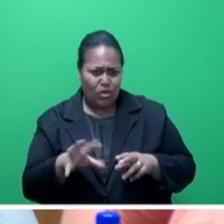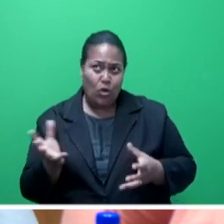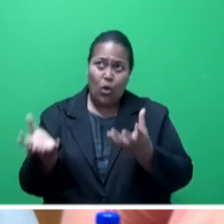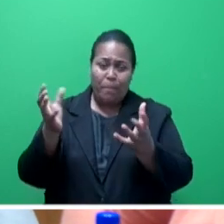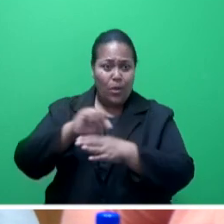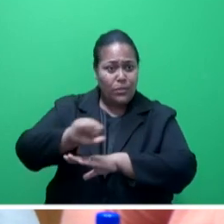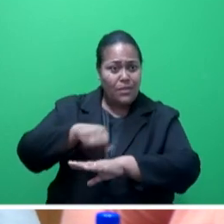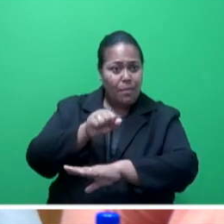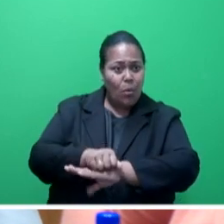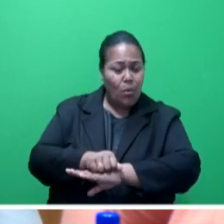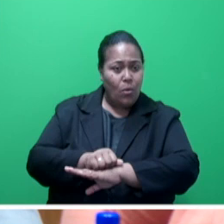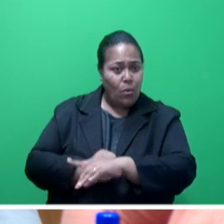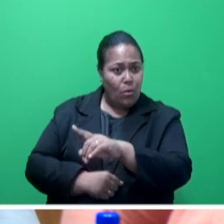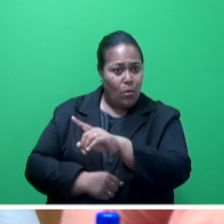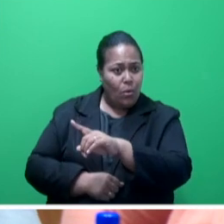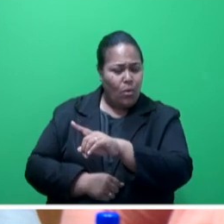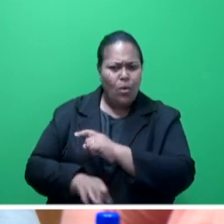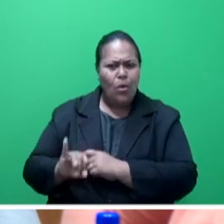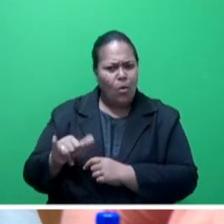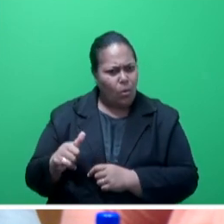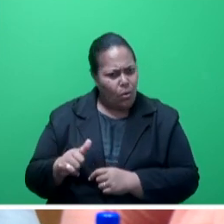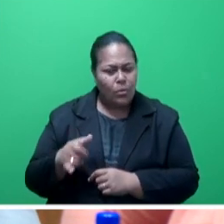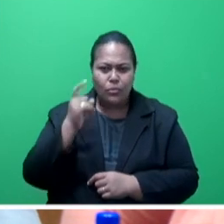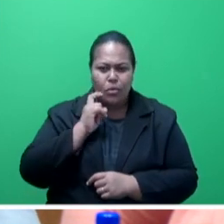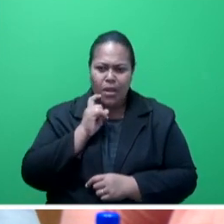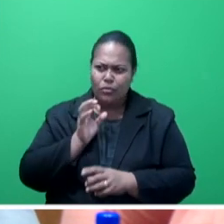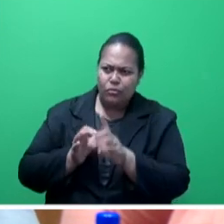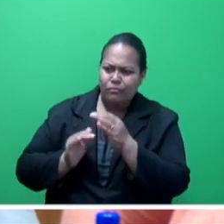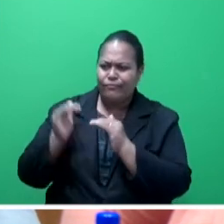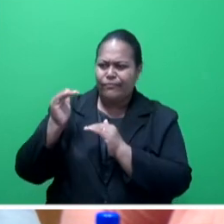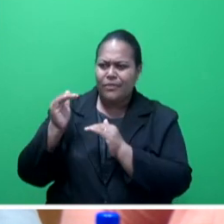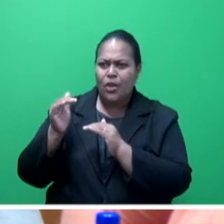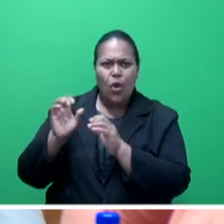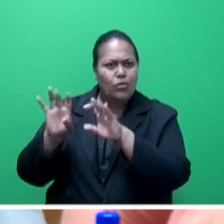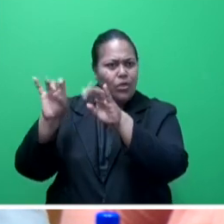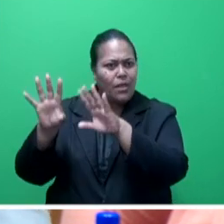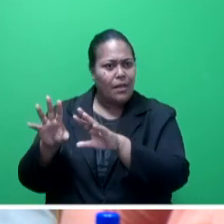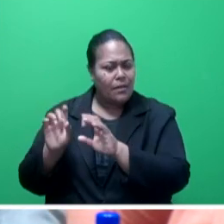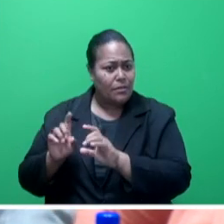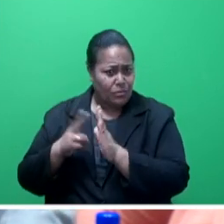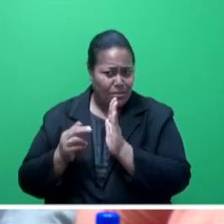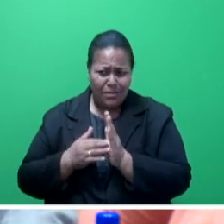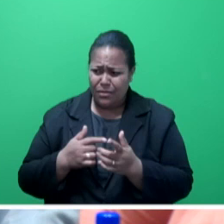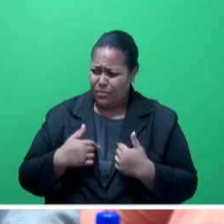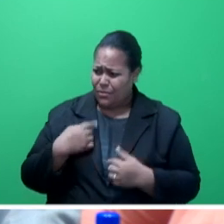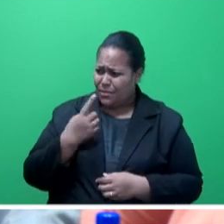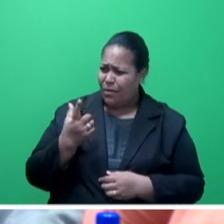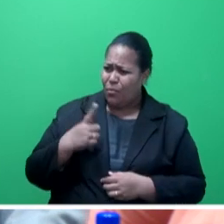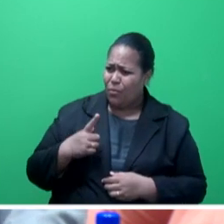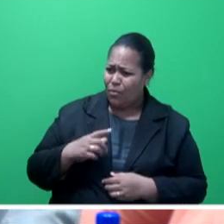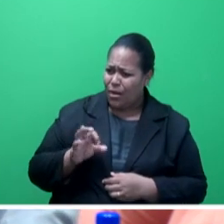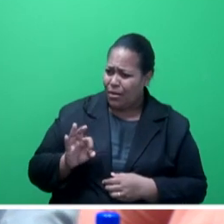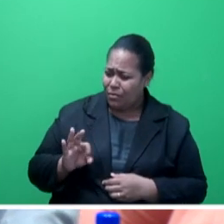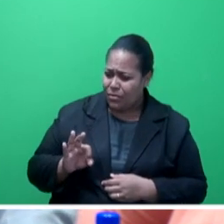Singapore, nor to try and be better than Australia and New Zealand. We say, why not?